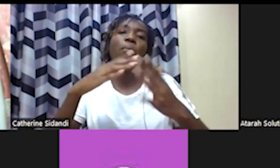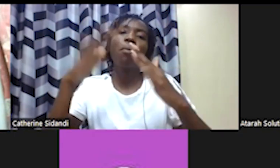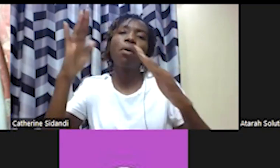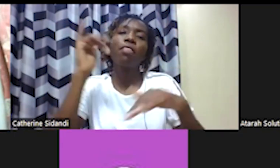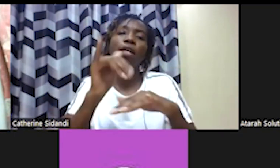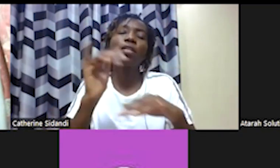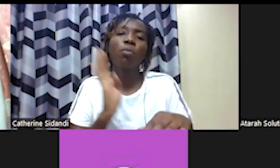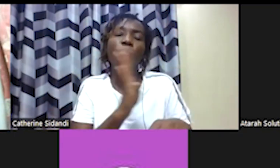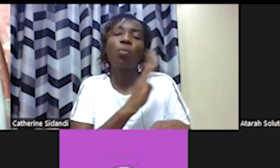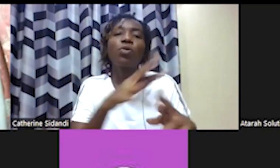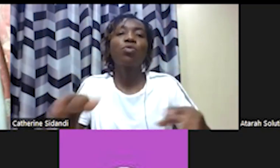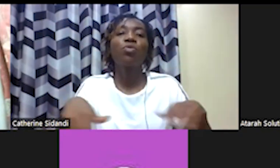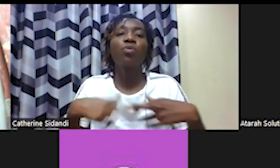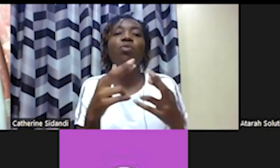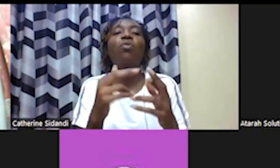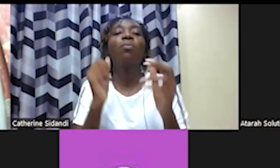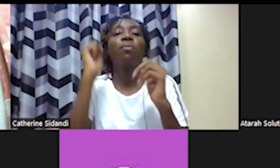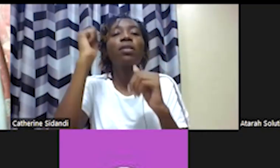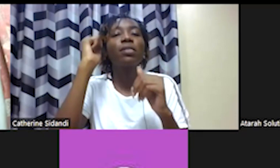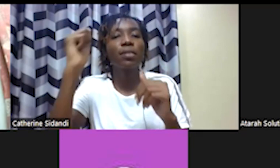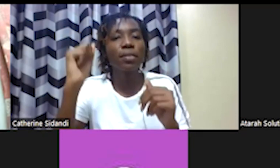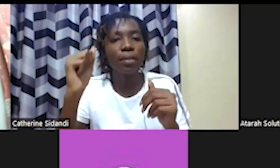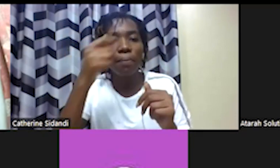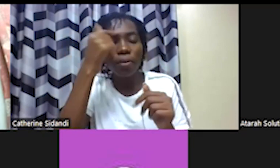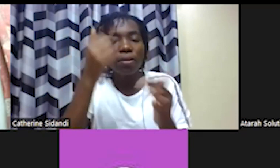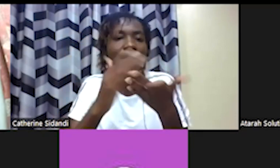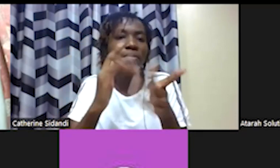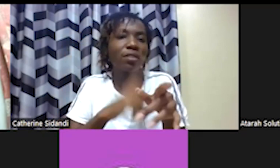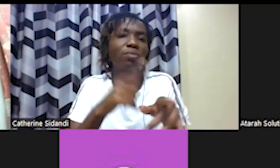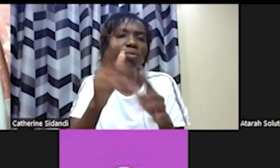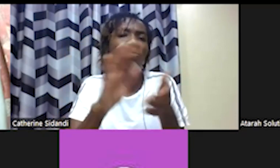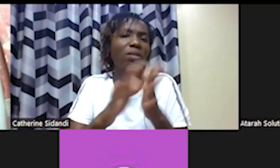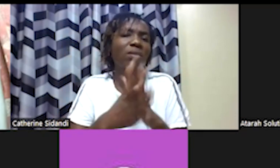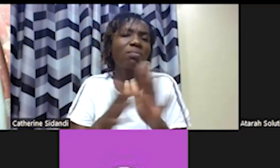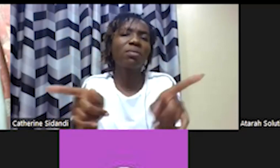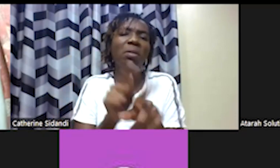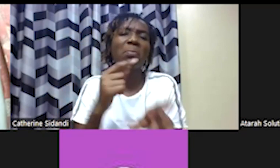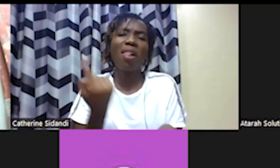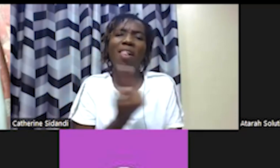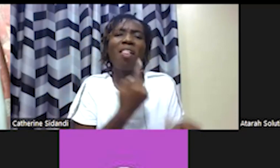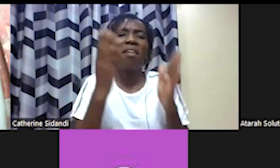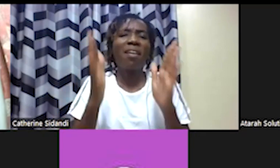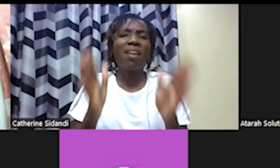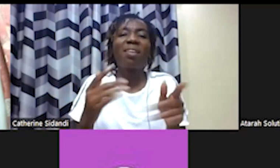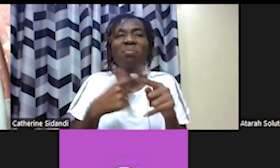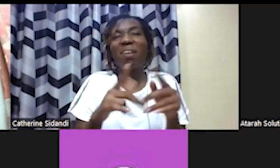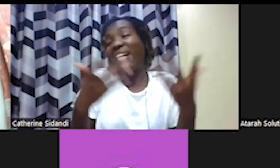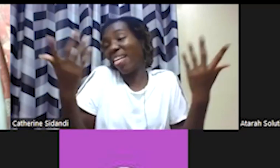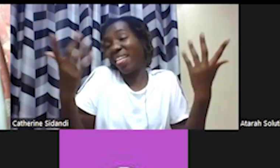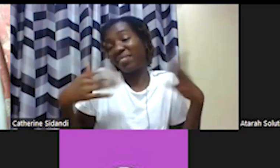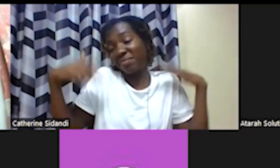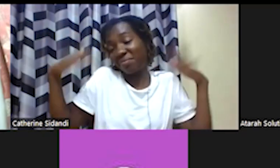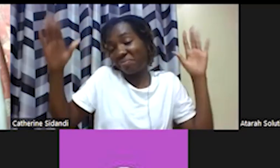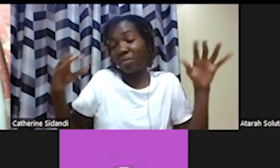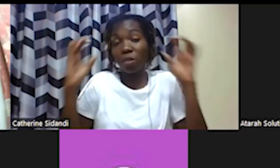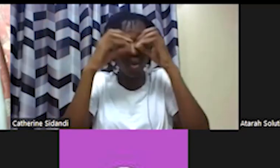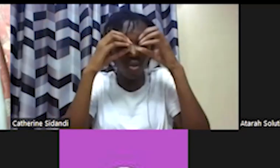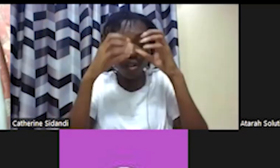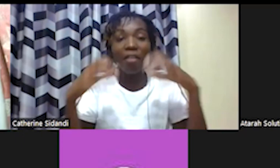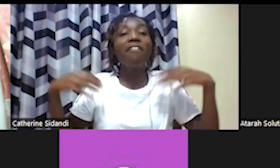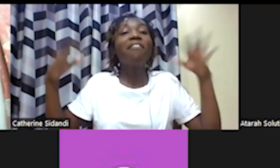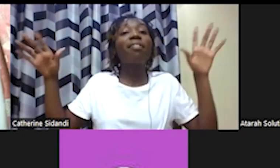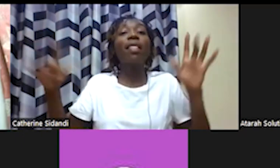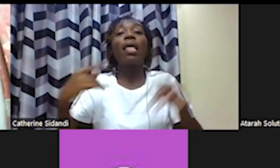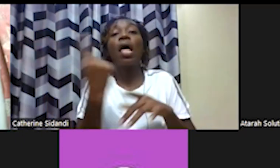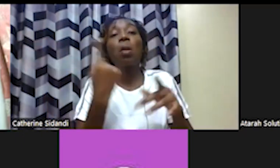boardroom politics. Then sometimes you become like a lone ranger. Then I say, after all, an eagle flies alone, and it only flies when there is a